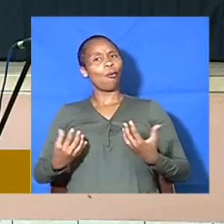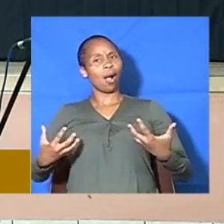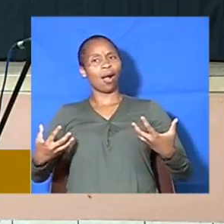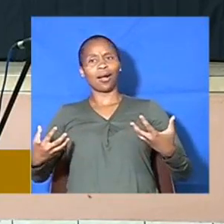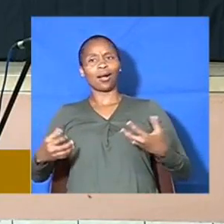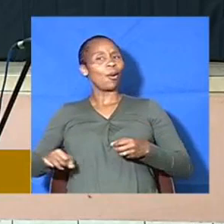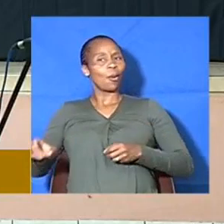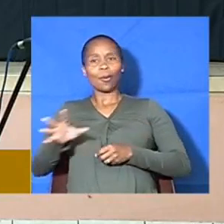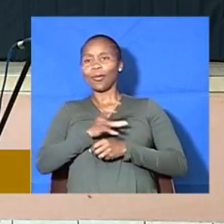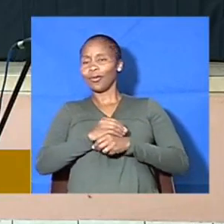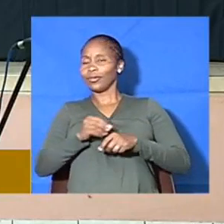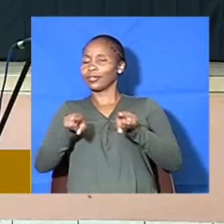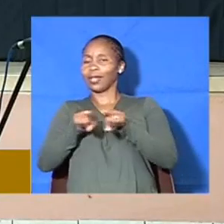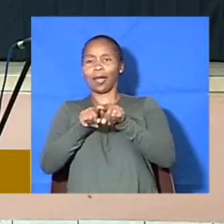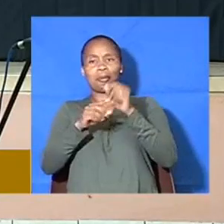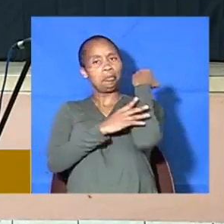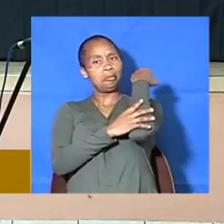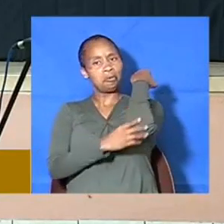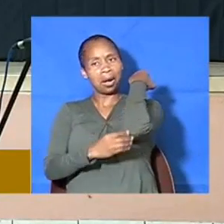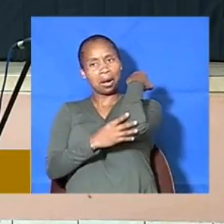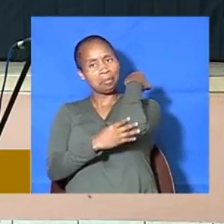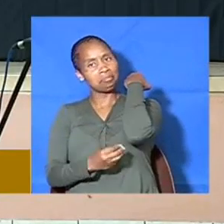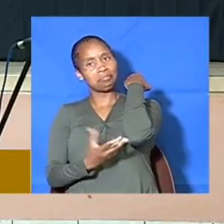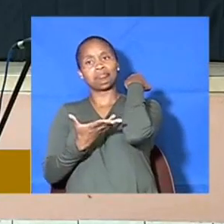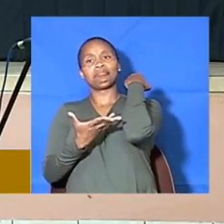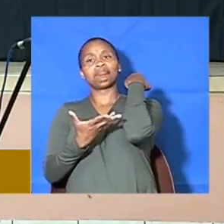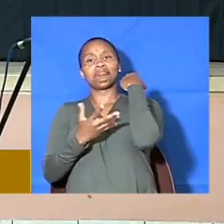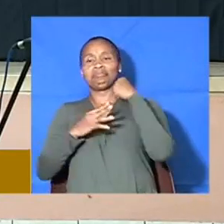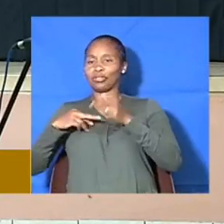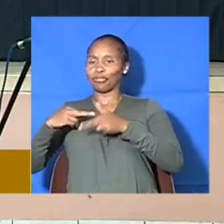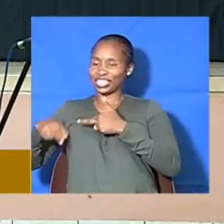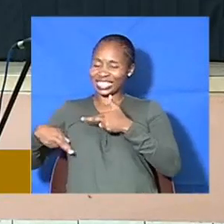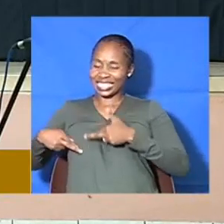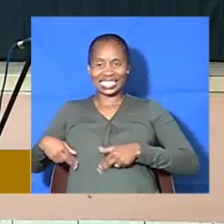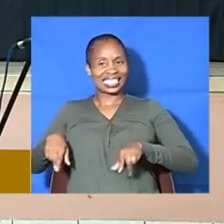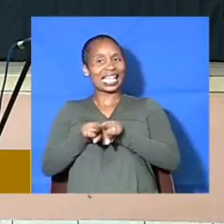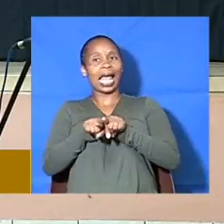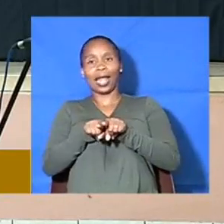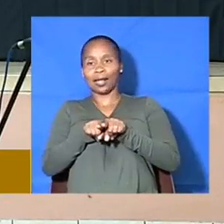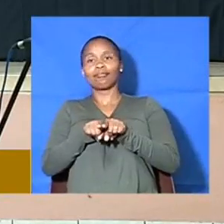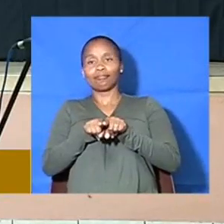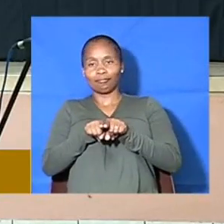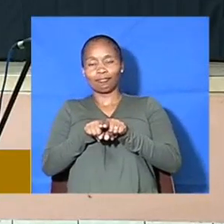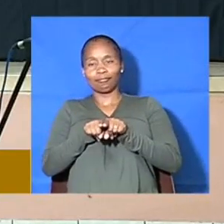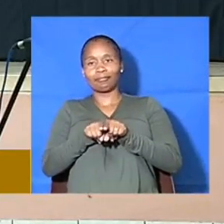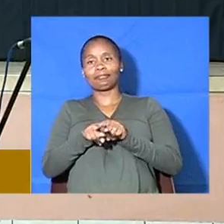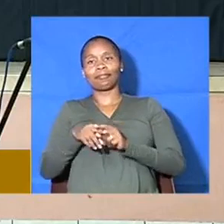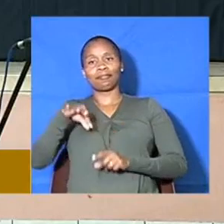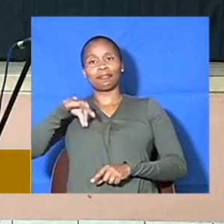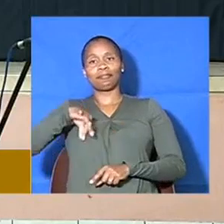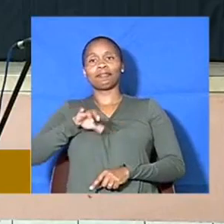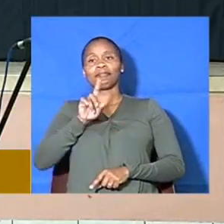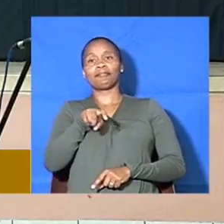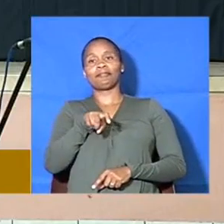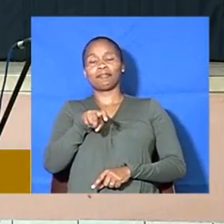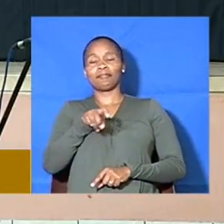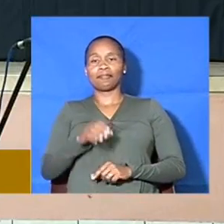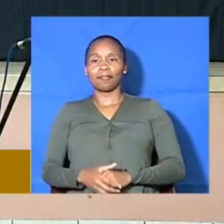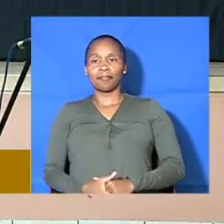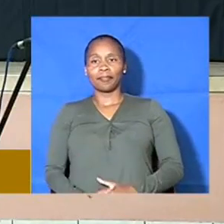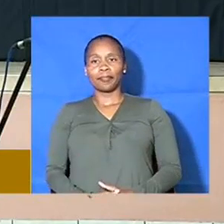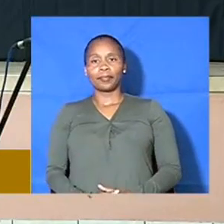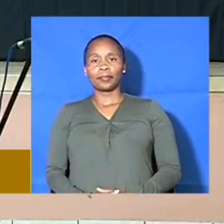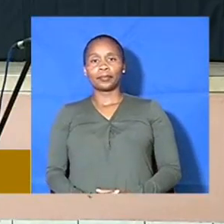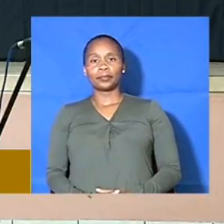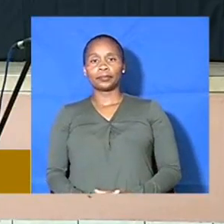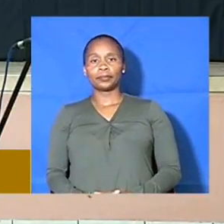ka kanywa go tswa khorong ya bosetšhaba ya maphelo. The appropriate committee, therefore, to deal with that